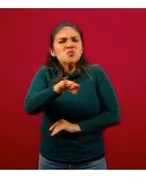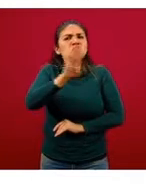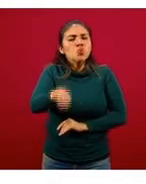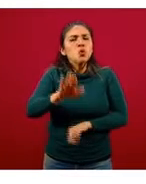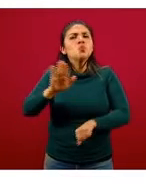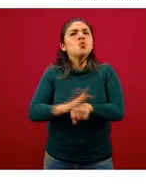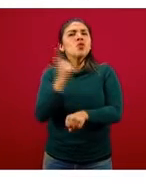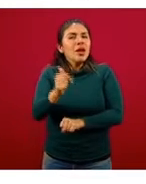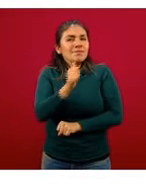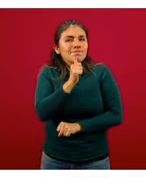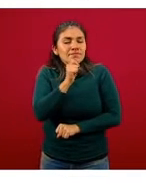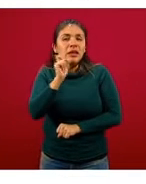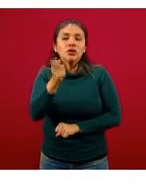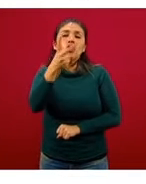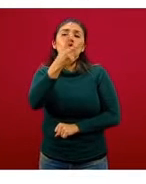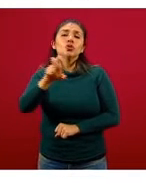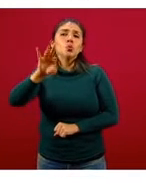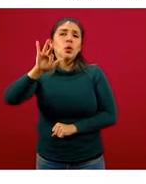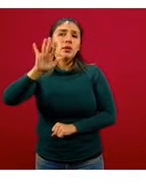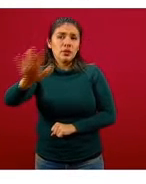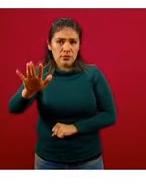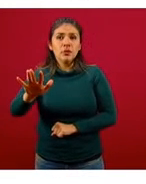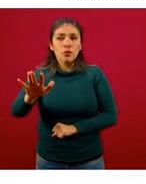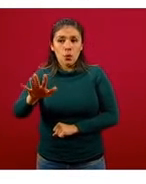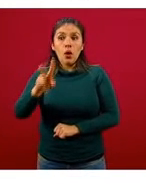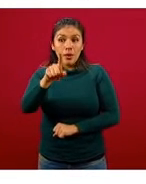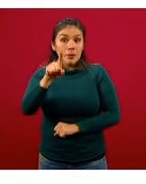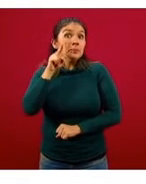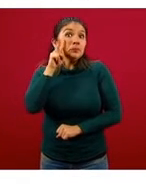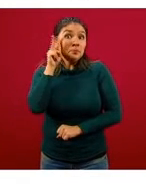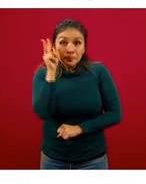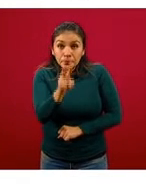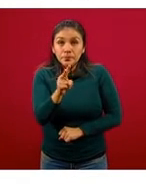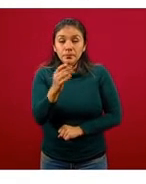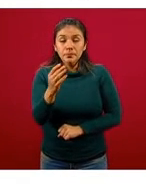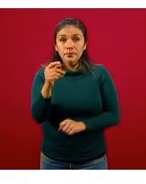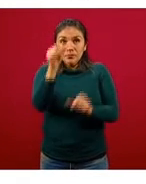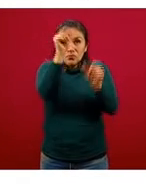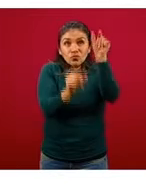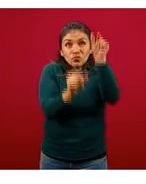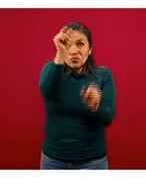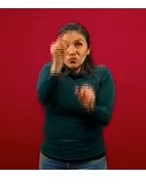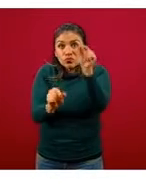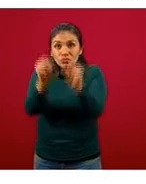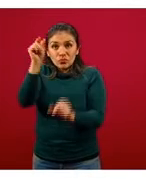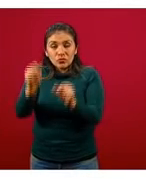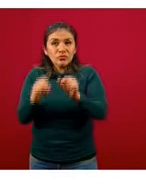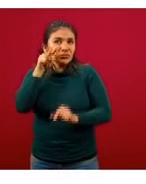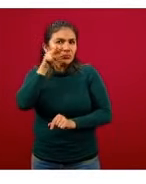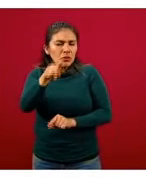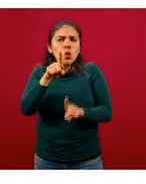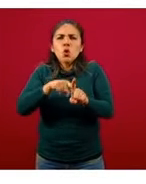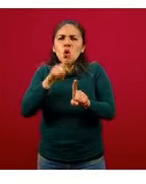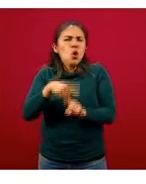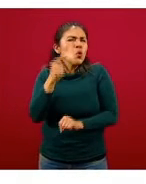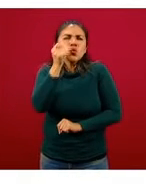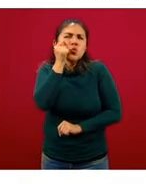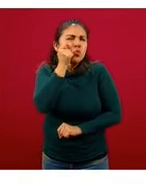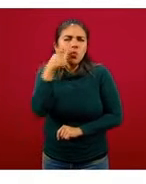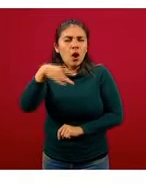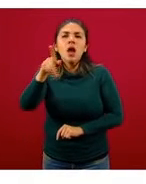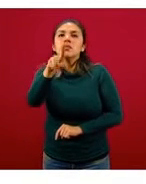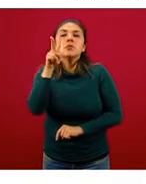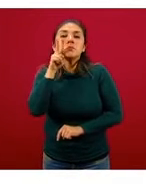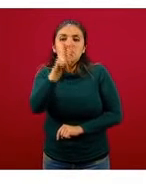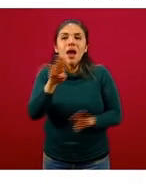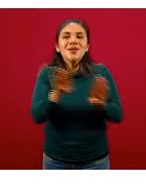fraction of the fatalities who are currently cataloged as suspect fatalities, meaning we're still waiting for the test results in order to